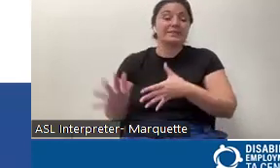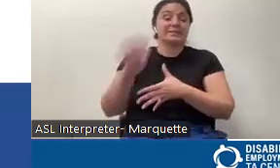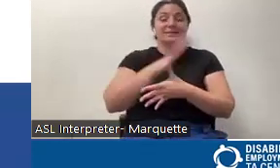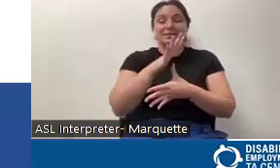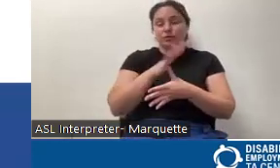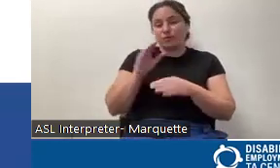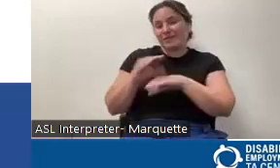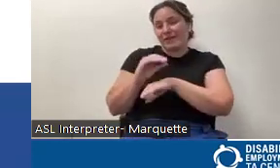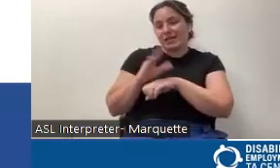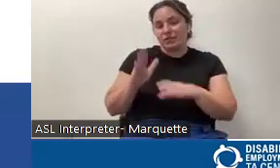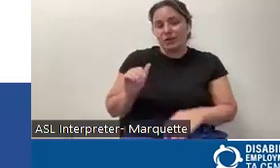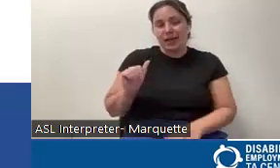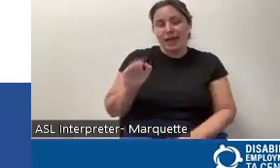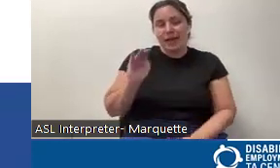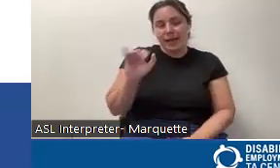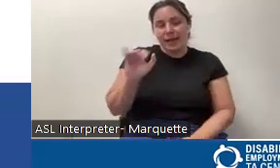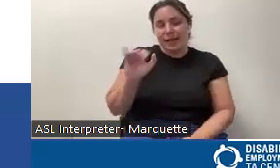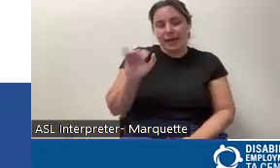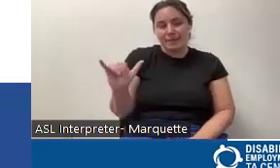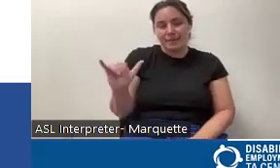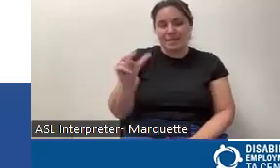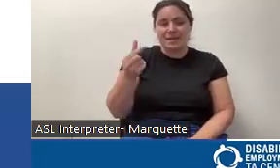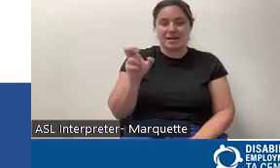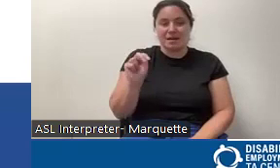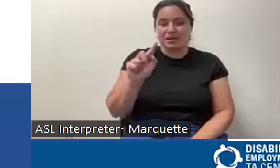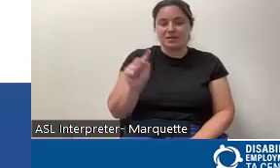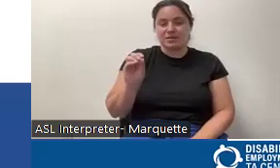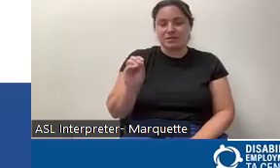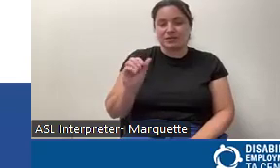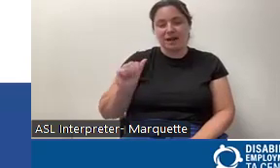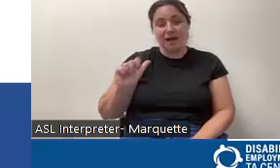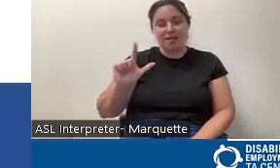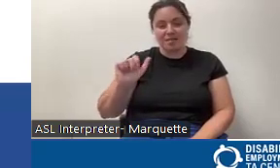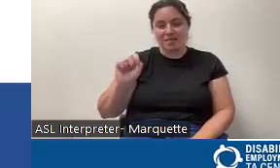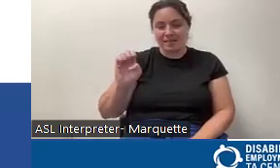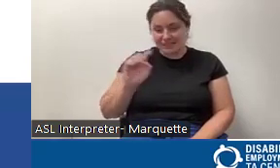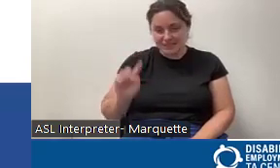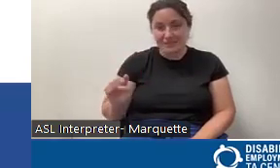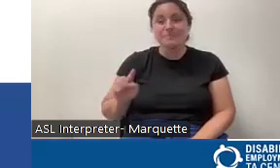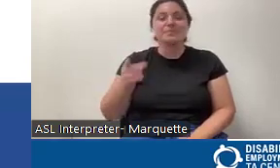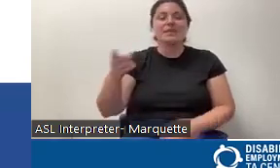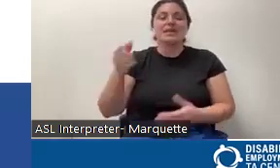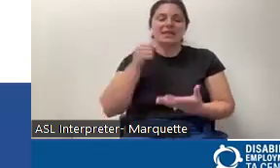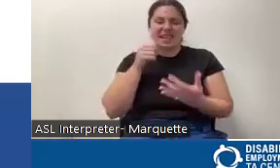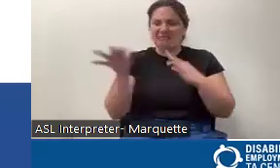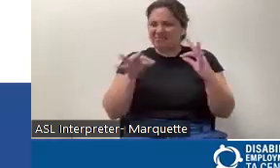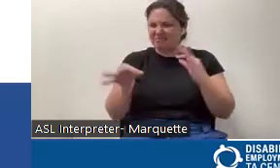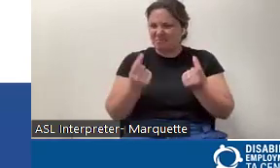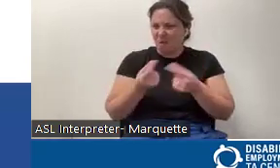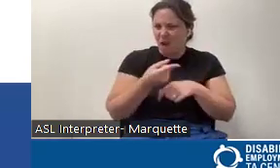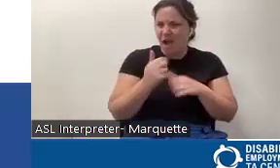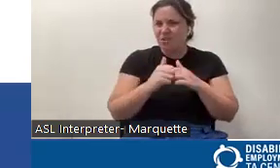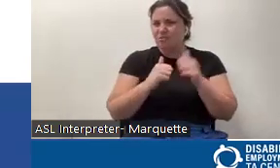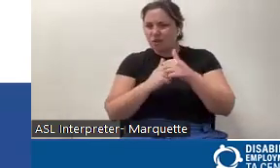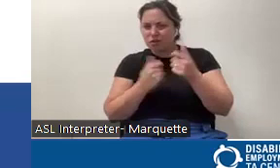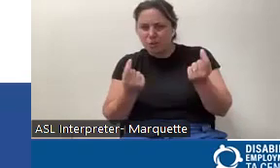Amy Gonzalez, join us to talk a little bit about American Job Centers and what they are and how they're structured. And with that,